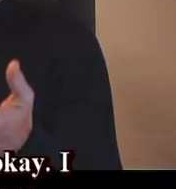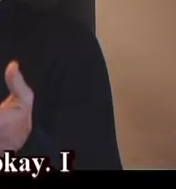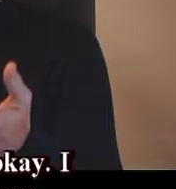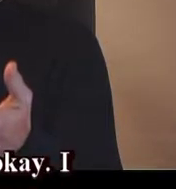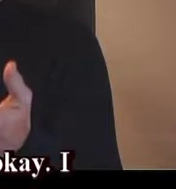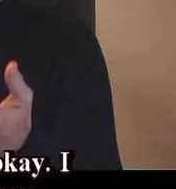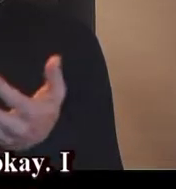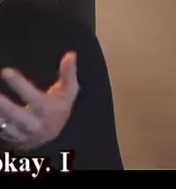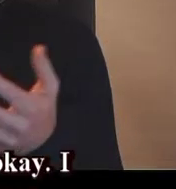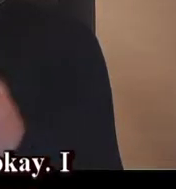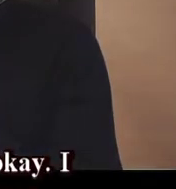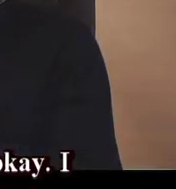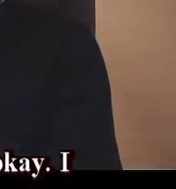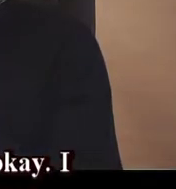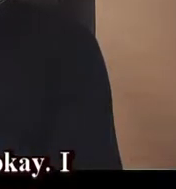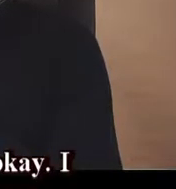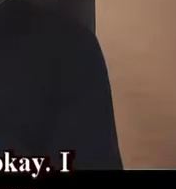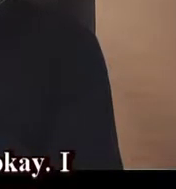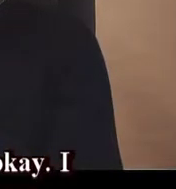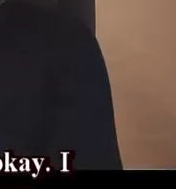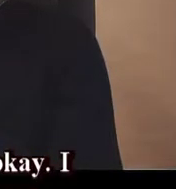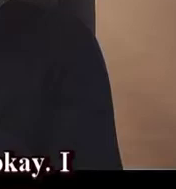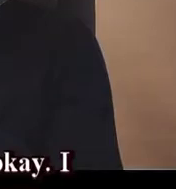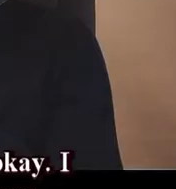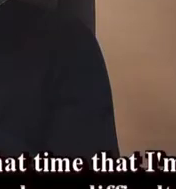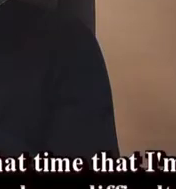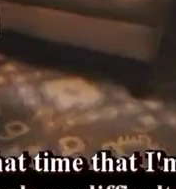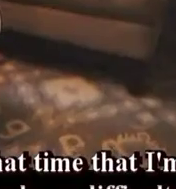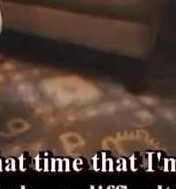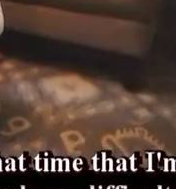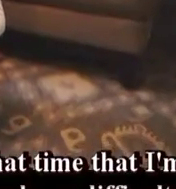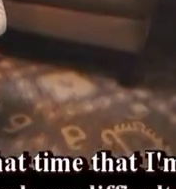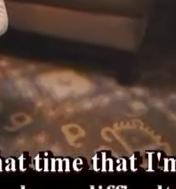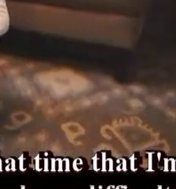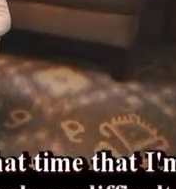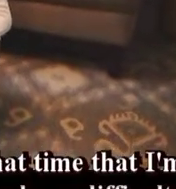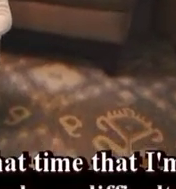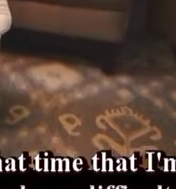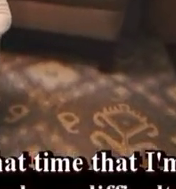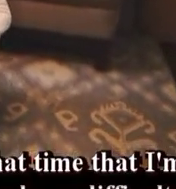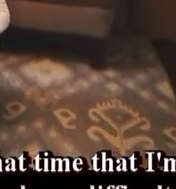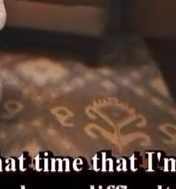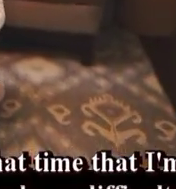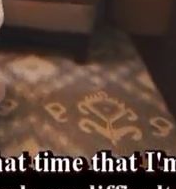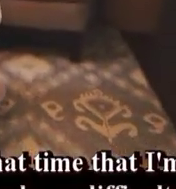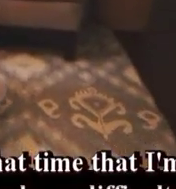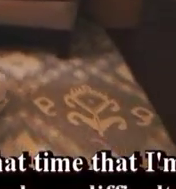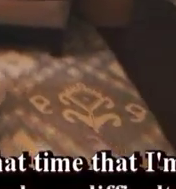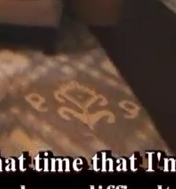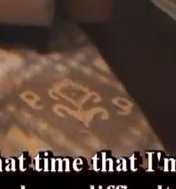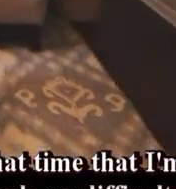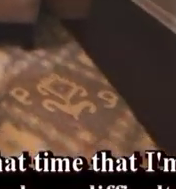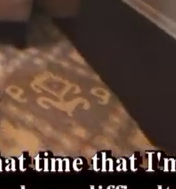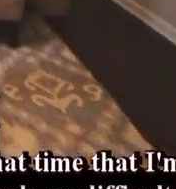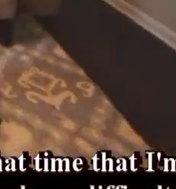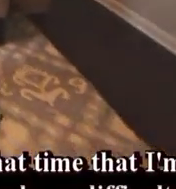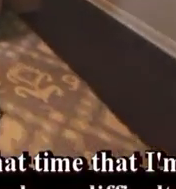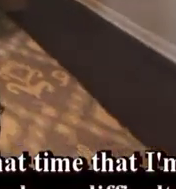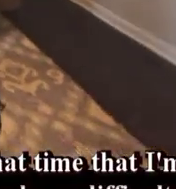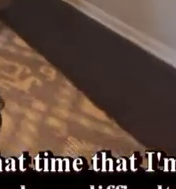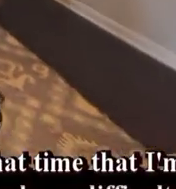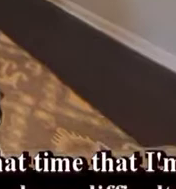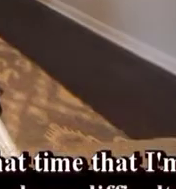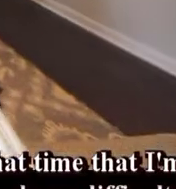of, okay, well, I just got to stop doing it my way. You know, it struck me funny at that time that I'm sitting there all